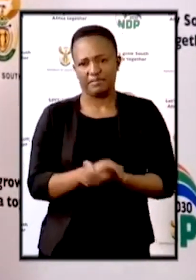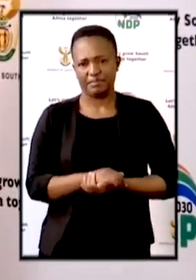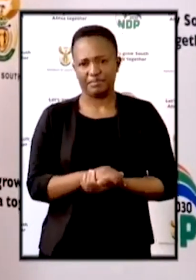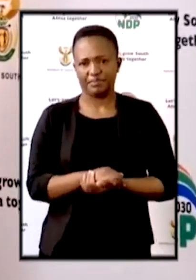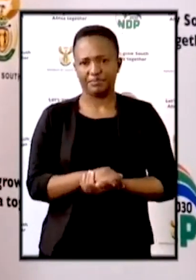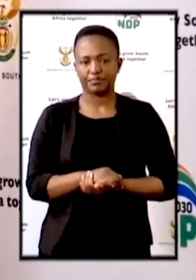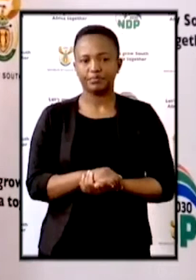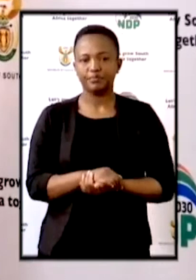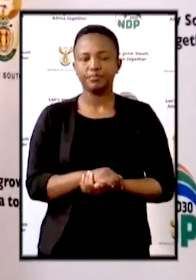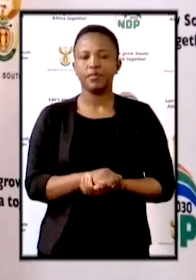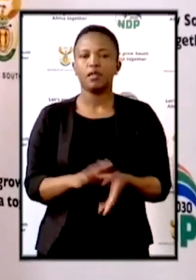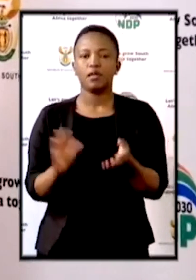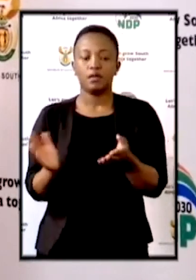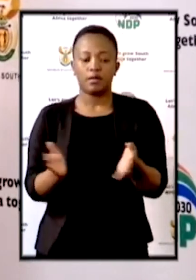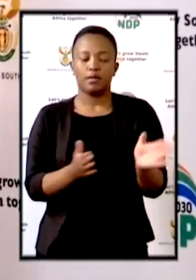Now,